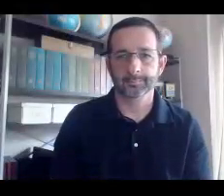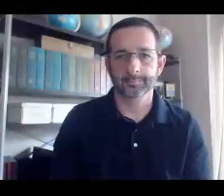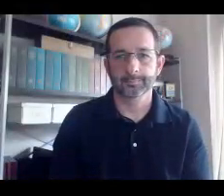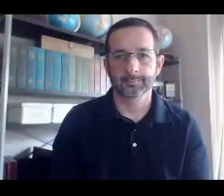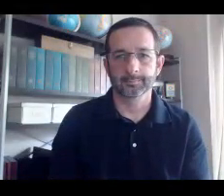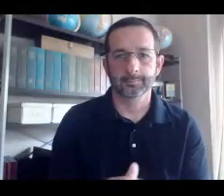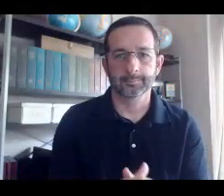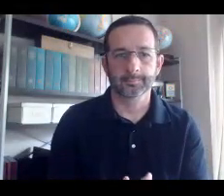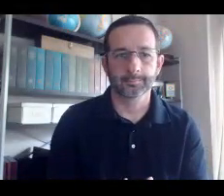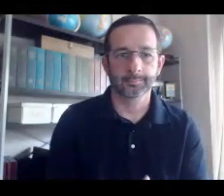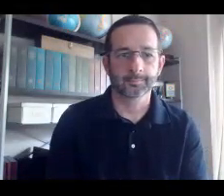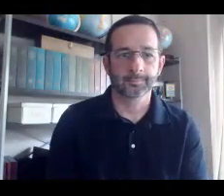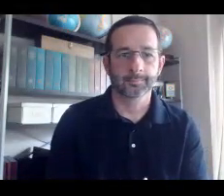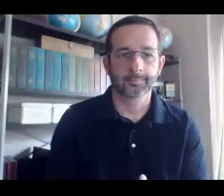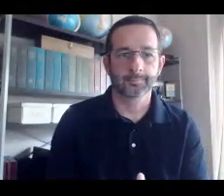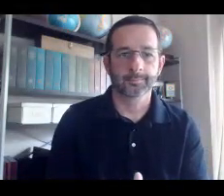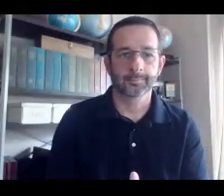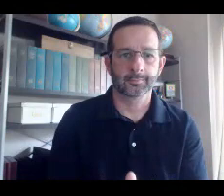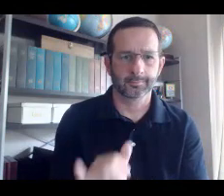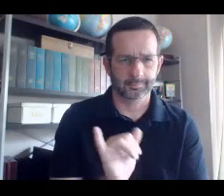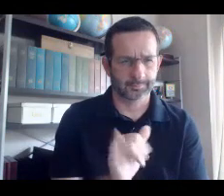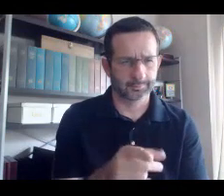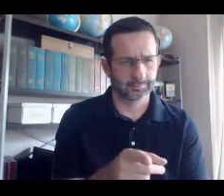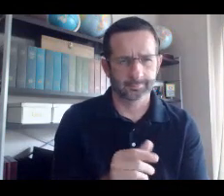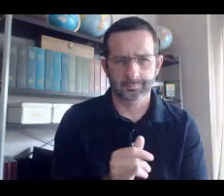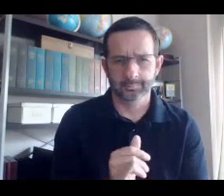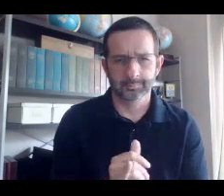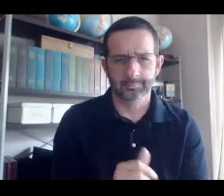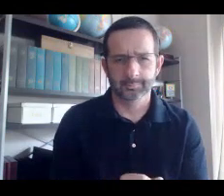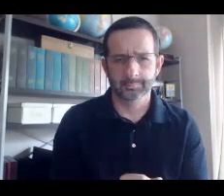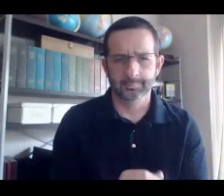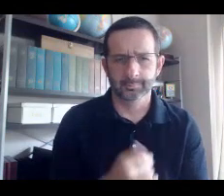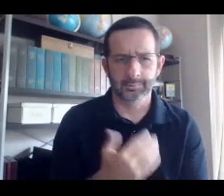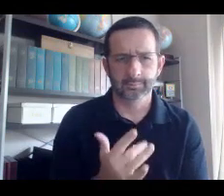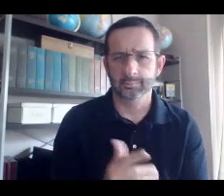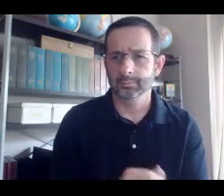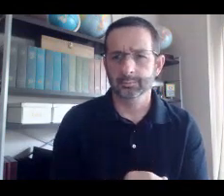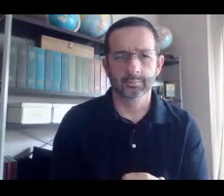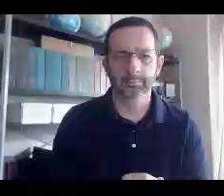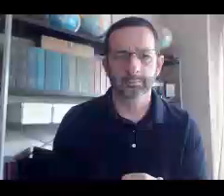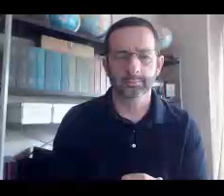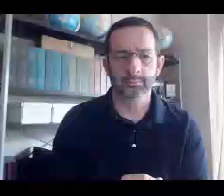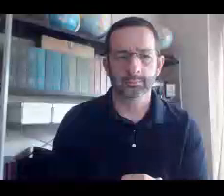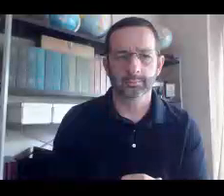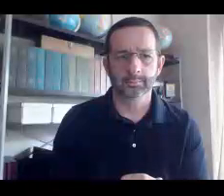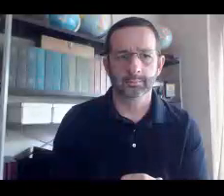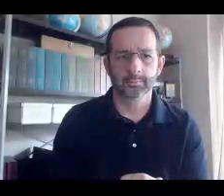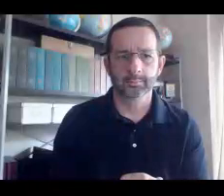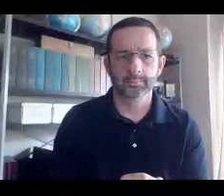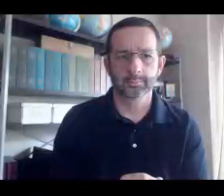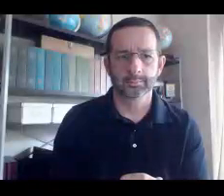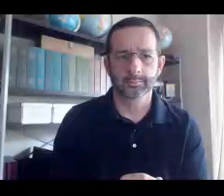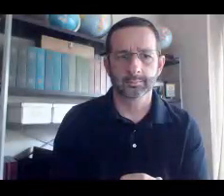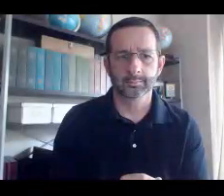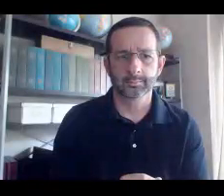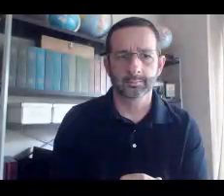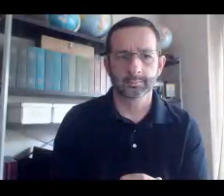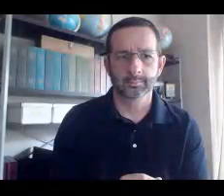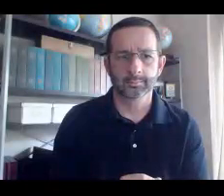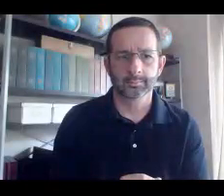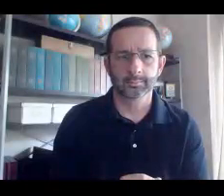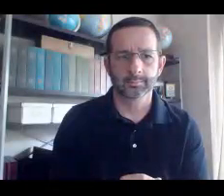Nothing, thanks, Matt. Nothing more, but I just want to reiterate that if there are any changes with your loans or with your lender, just email us